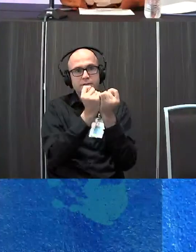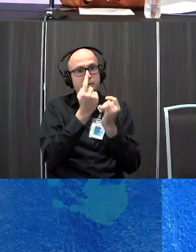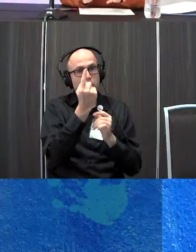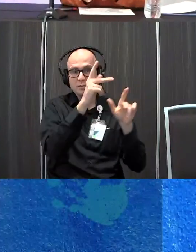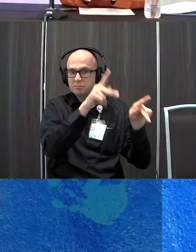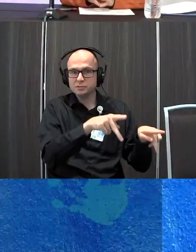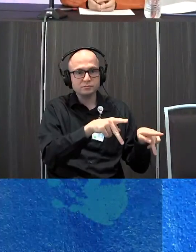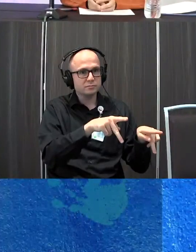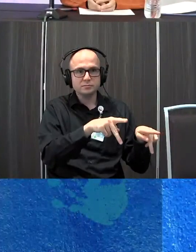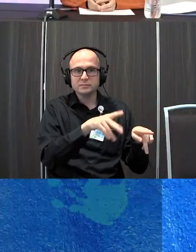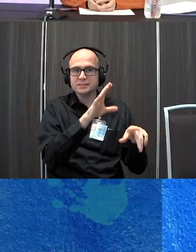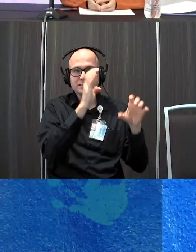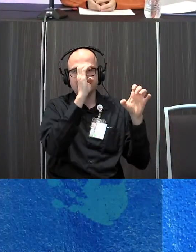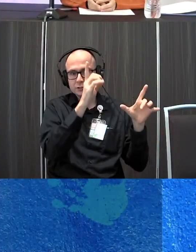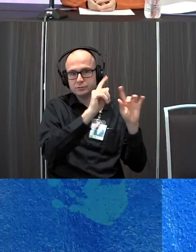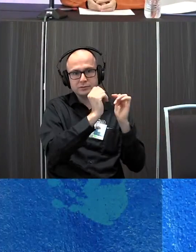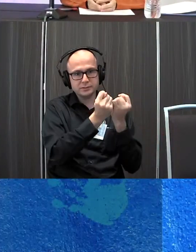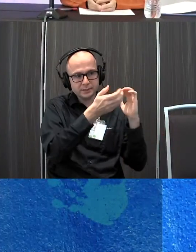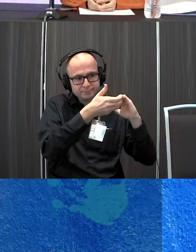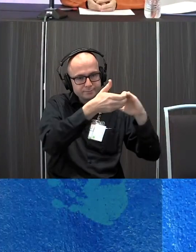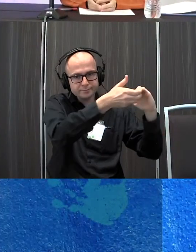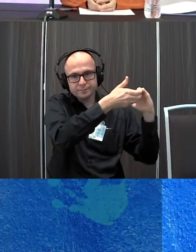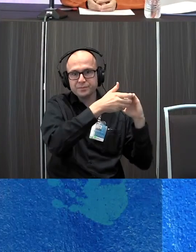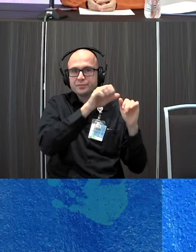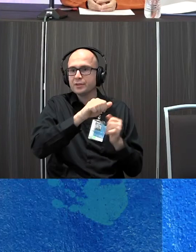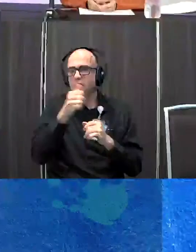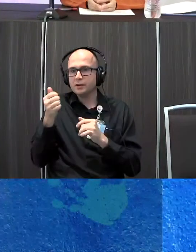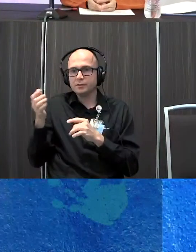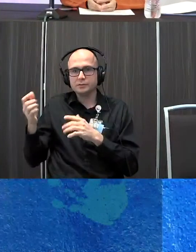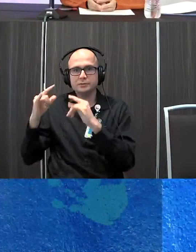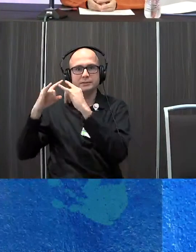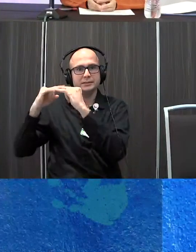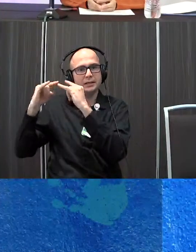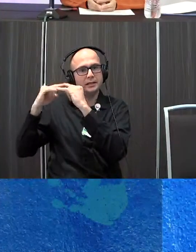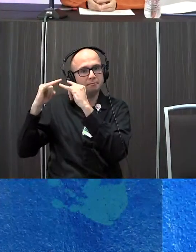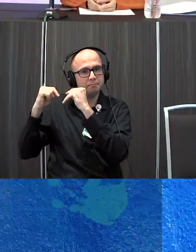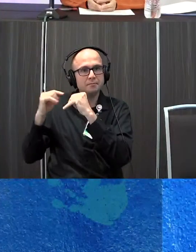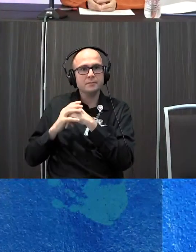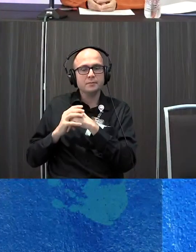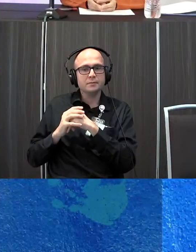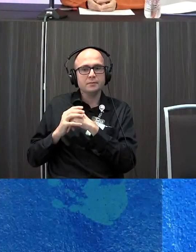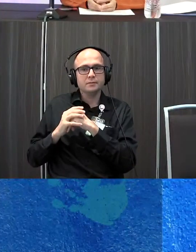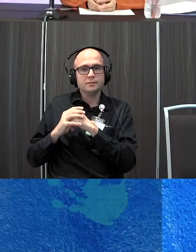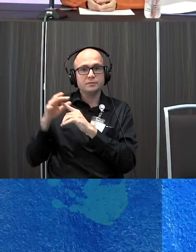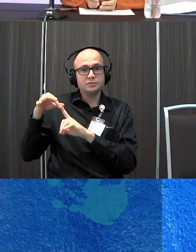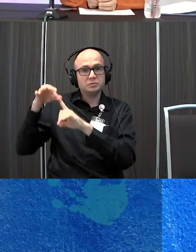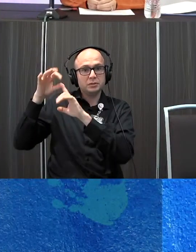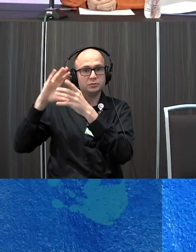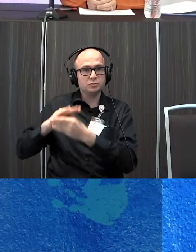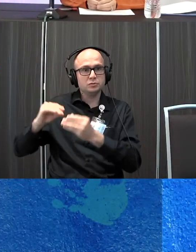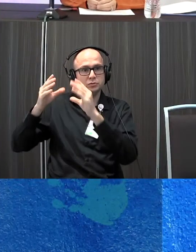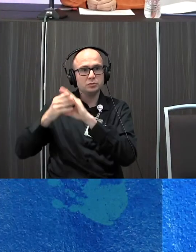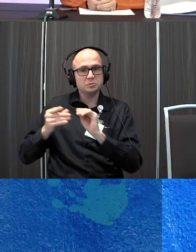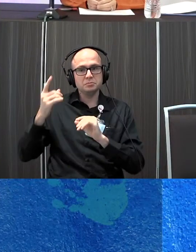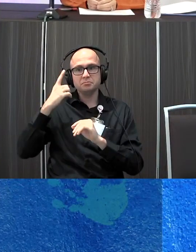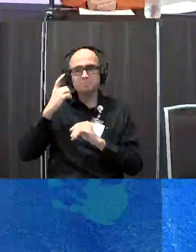person. That was his educational team coming together. The other one, he was at camp. And it's a neat story because it's kind of an out of the box. And I